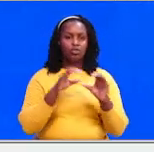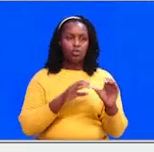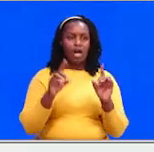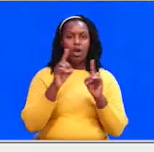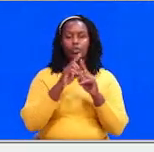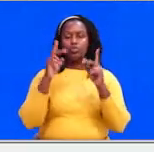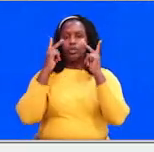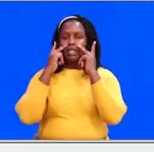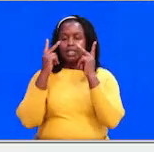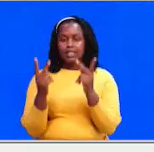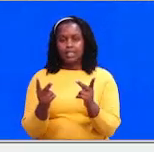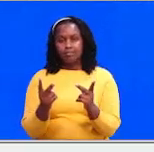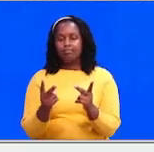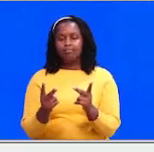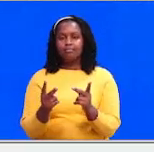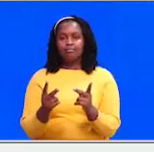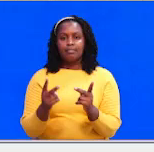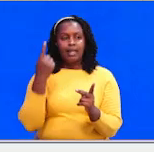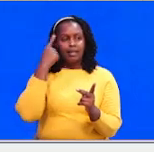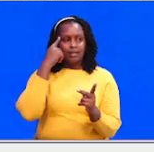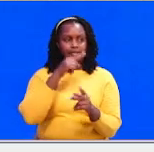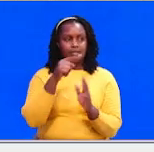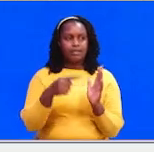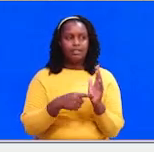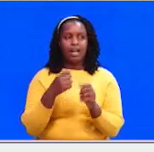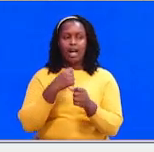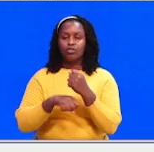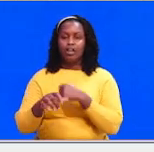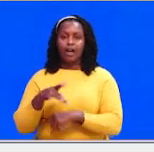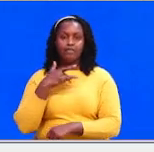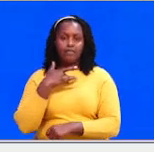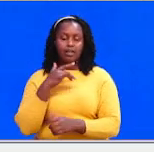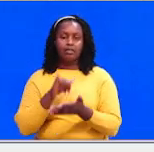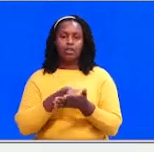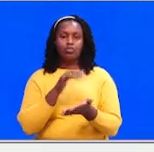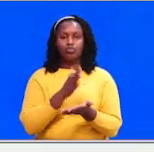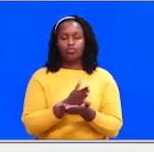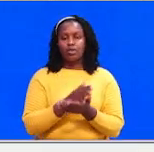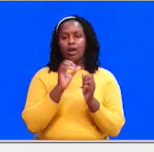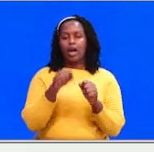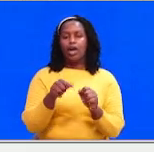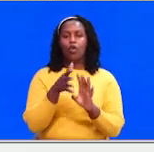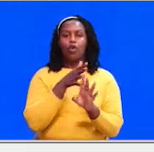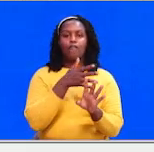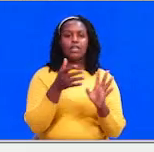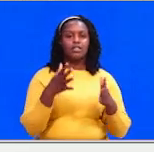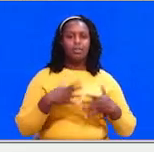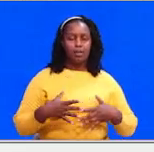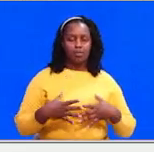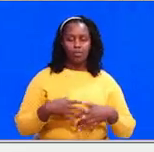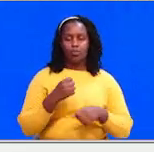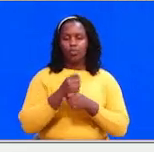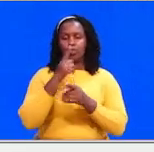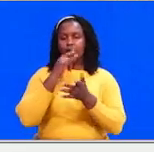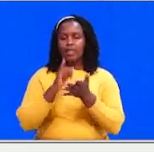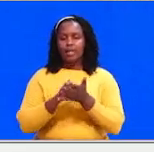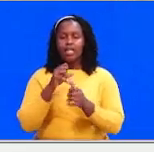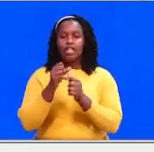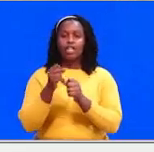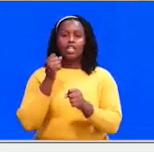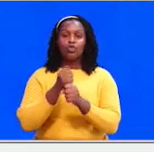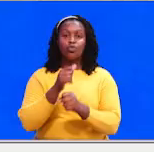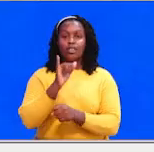see it take place, and of course see it in action, I feel like that's when you can truly convince people to go green 100%. Yes,